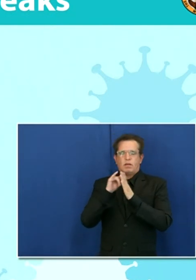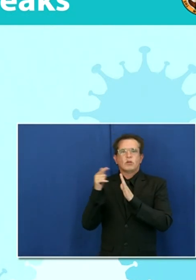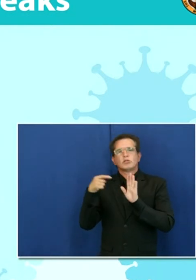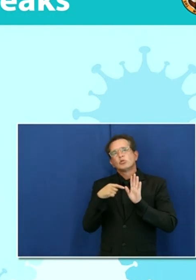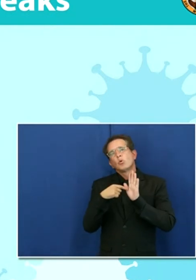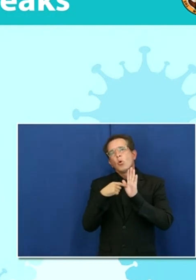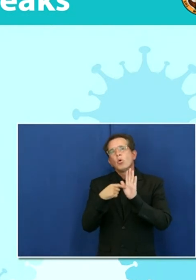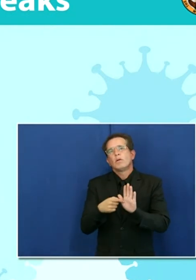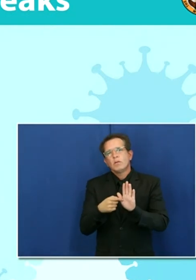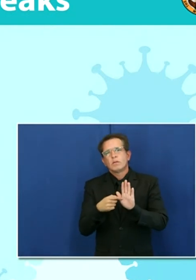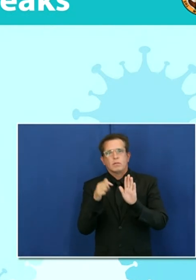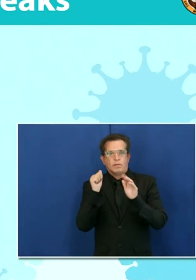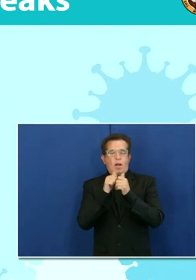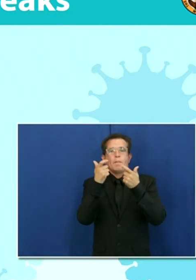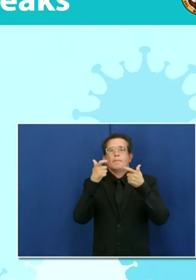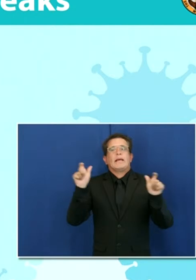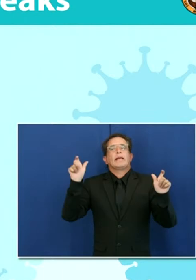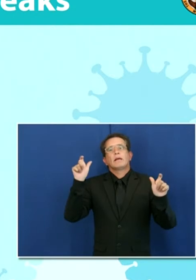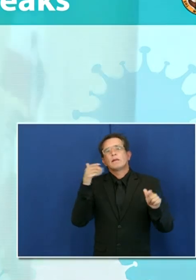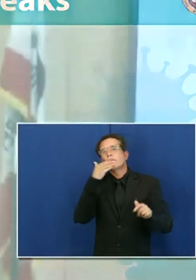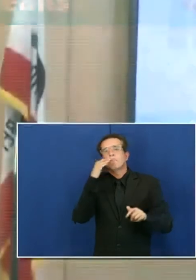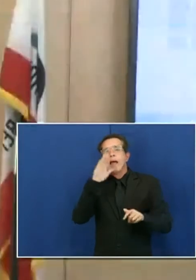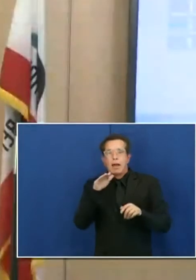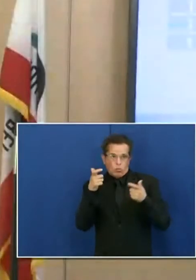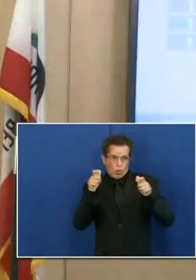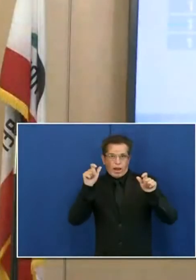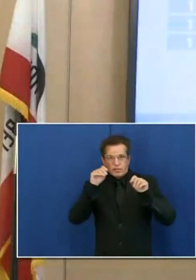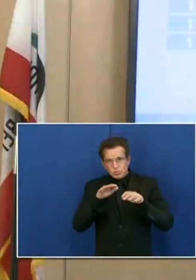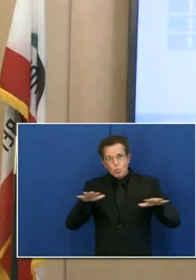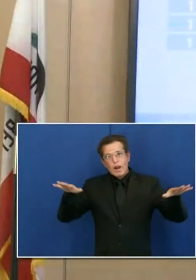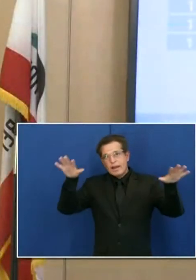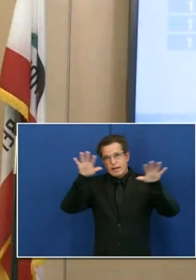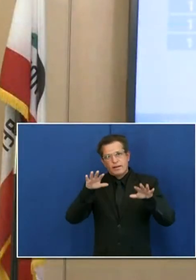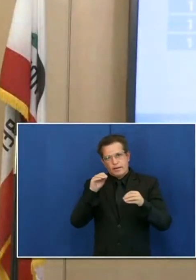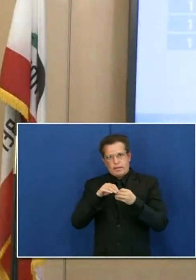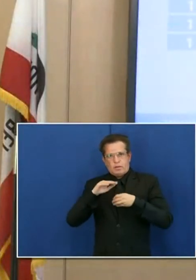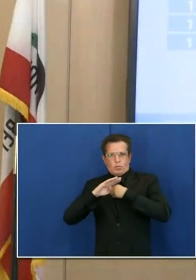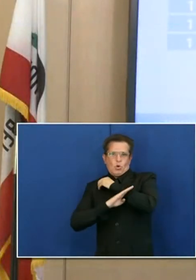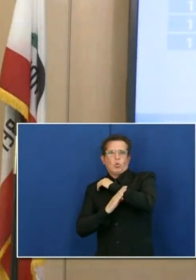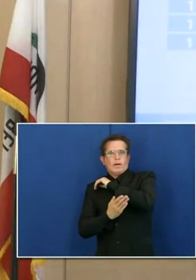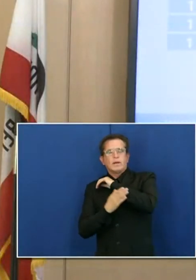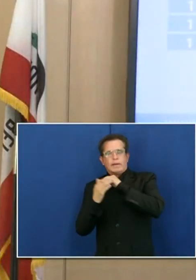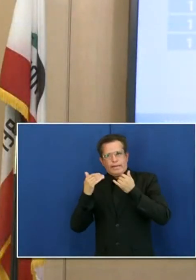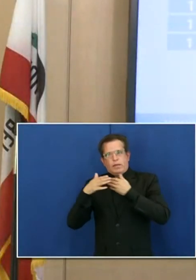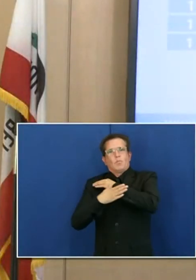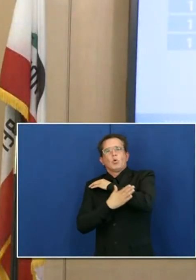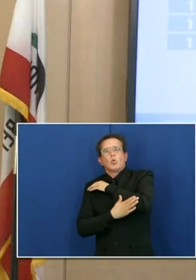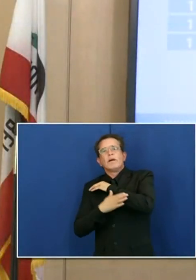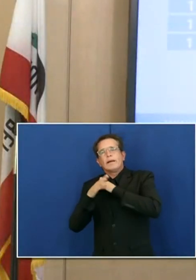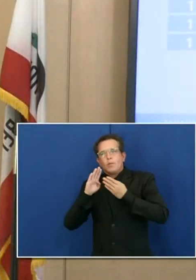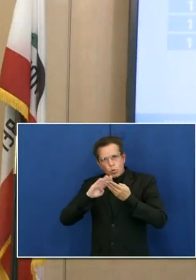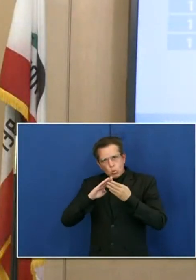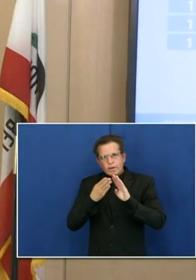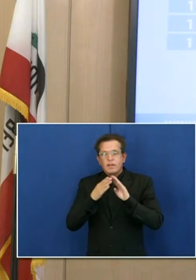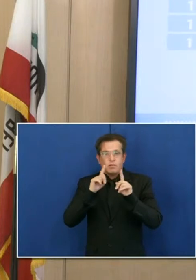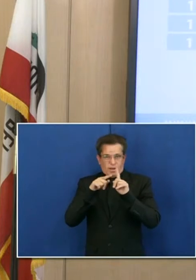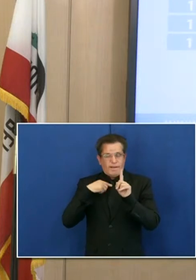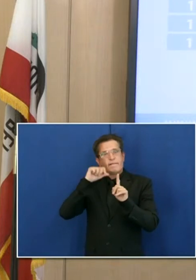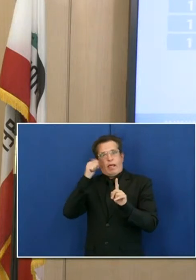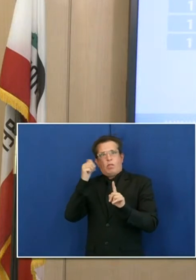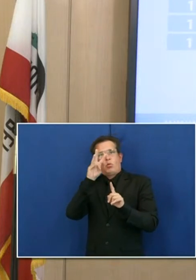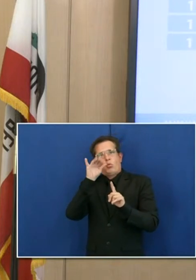the widespread transmission of COVID in the community. But there are other ways to do that,